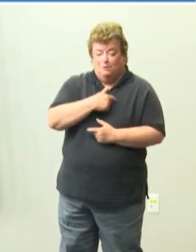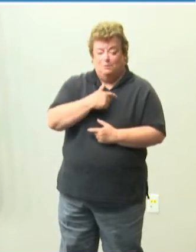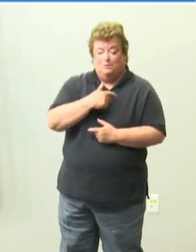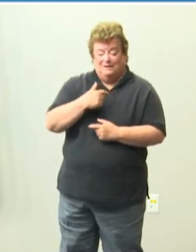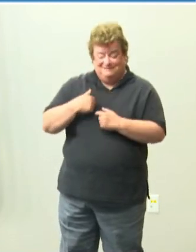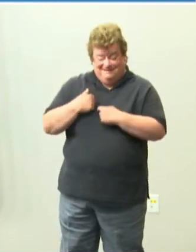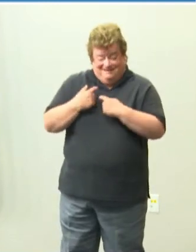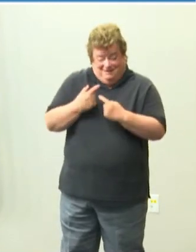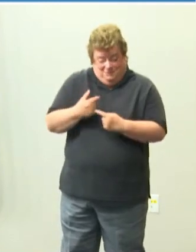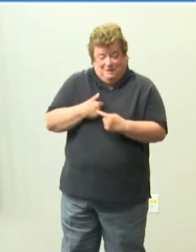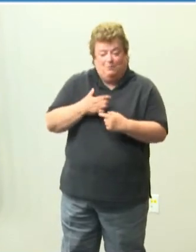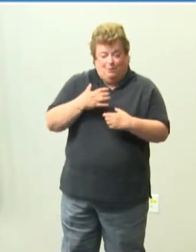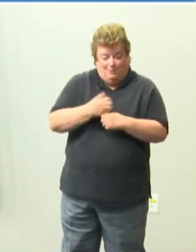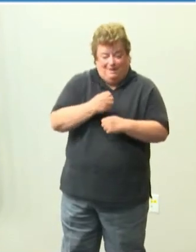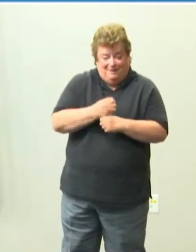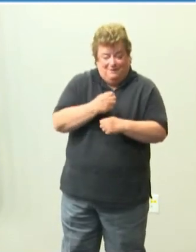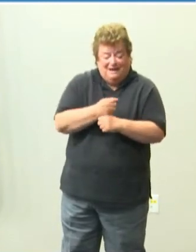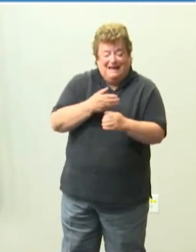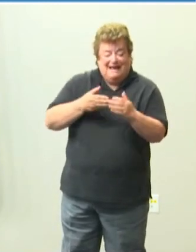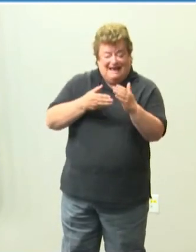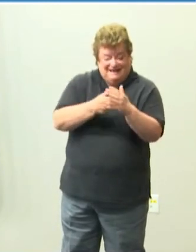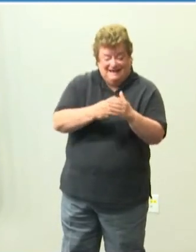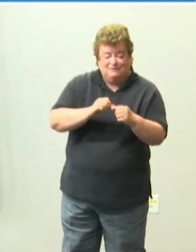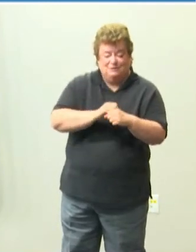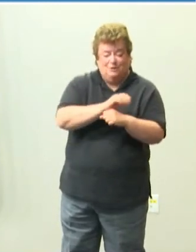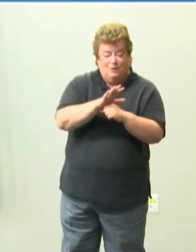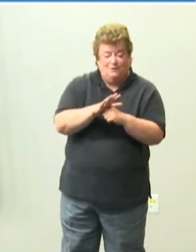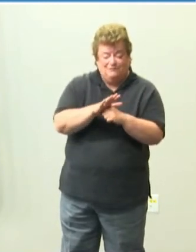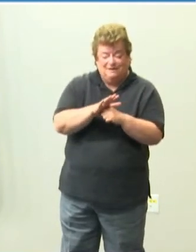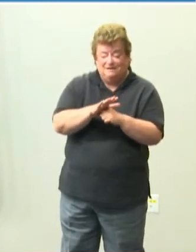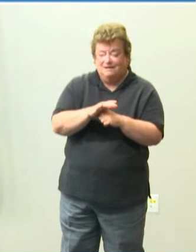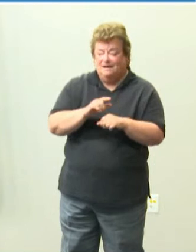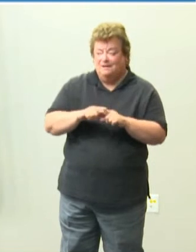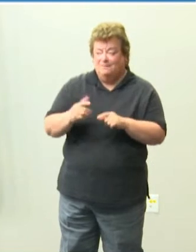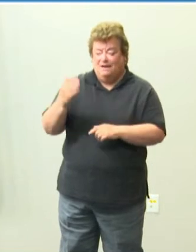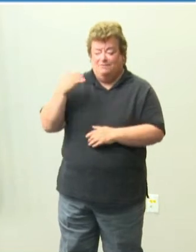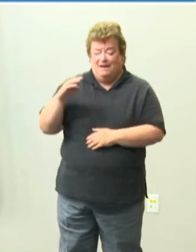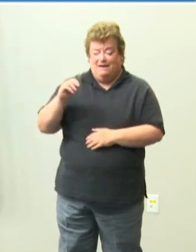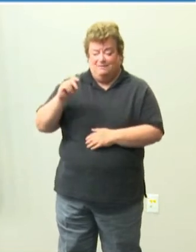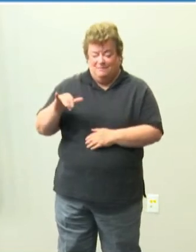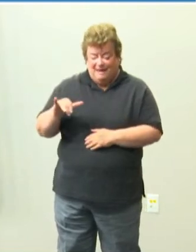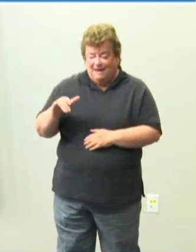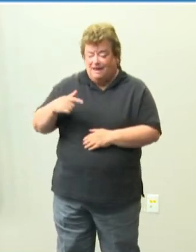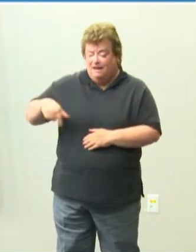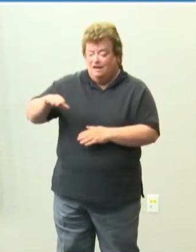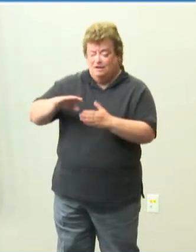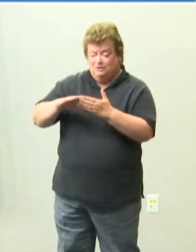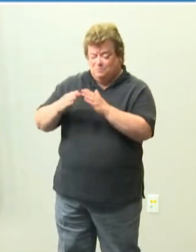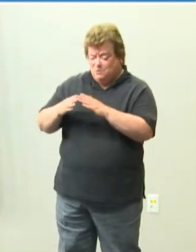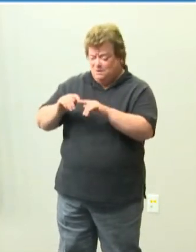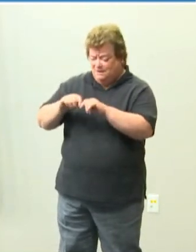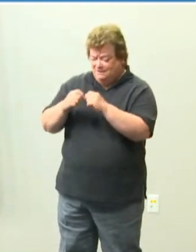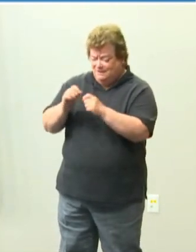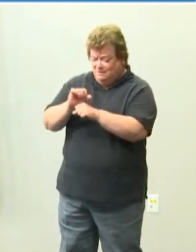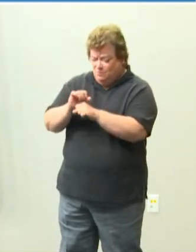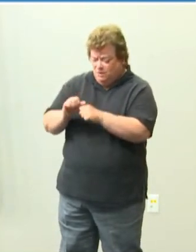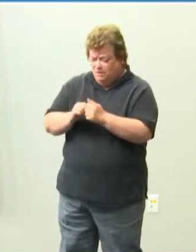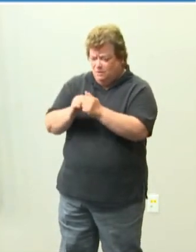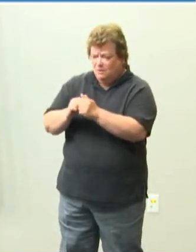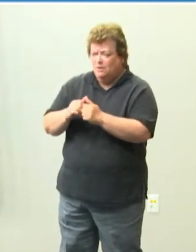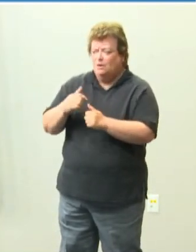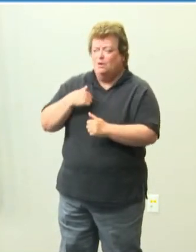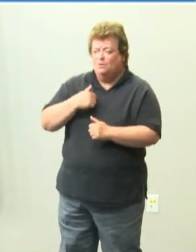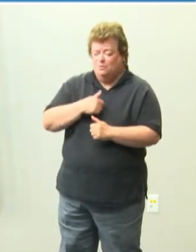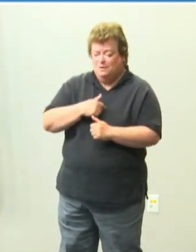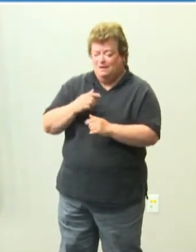pandemic race between injections and infections. Back in May, through our community's teamwork, we moved Lincoln and Lancaster County's